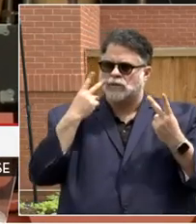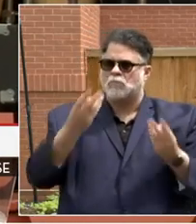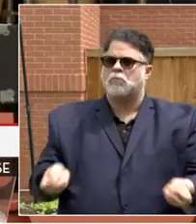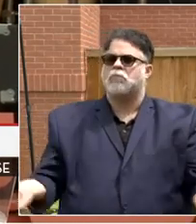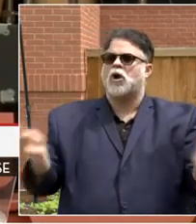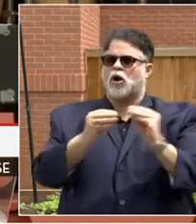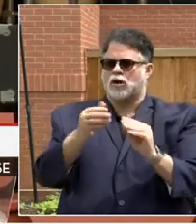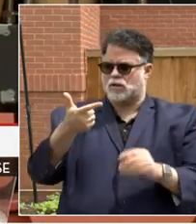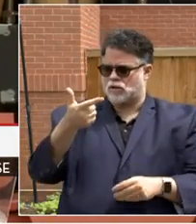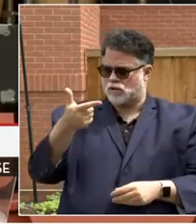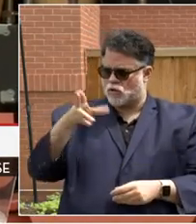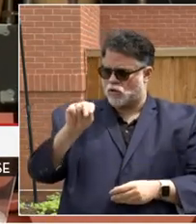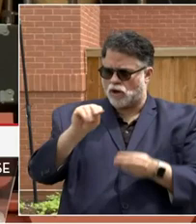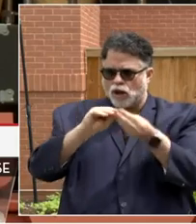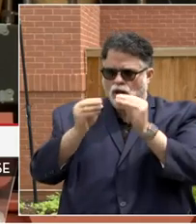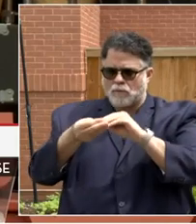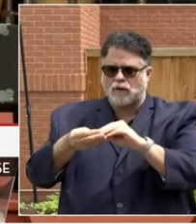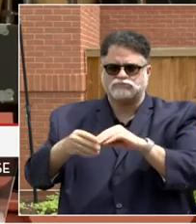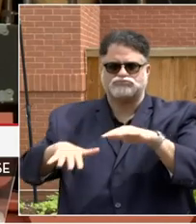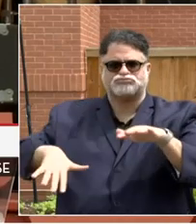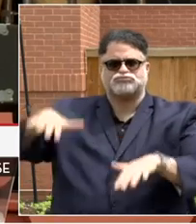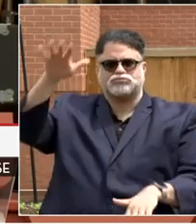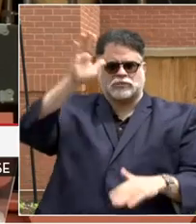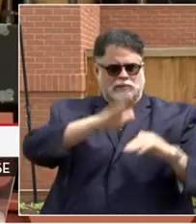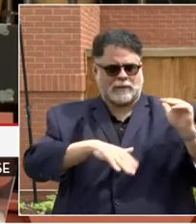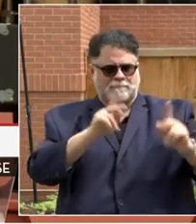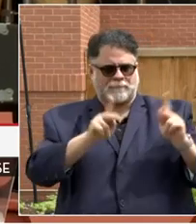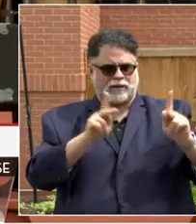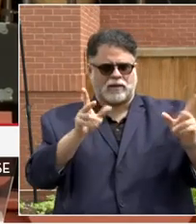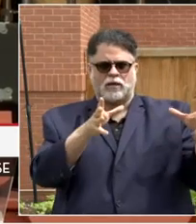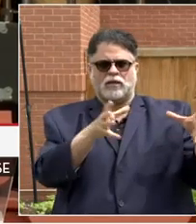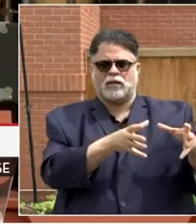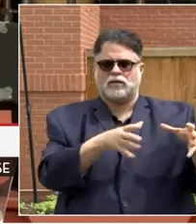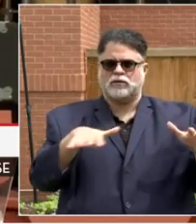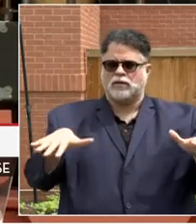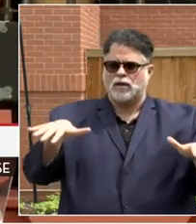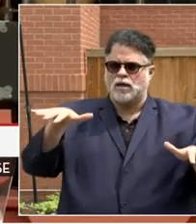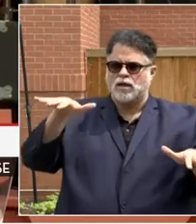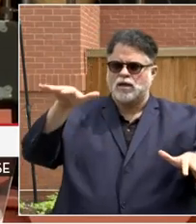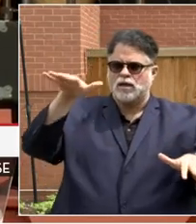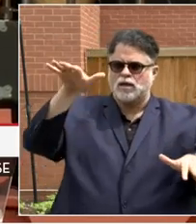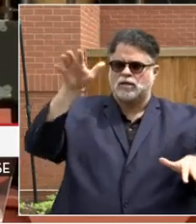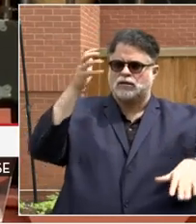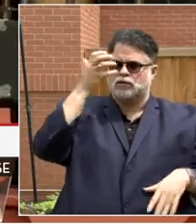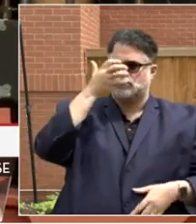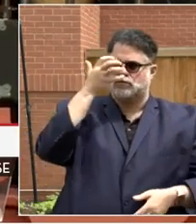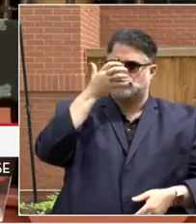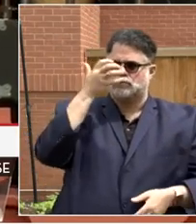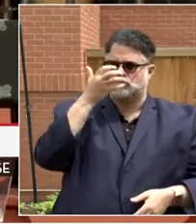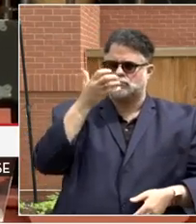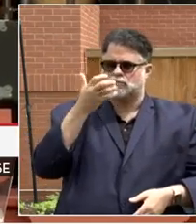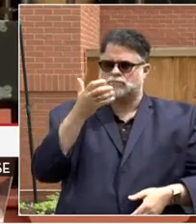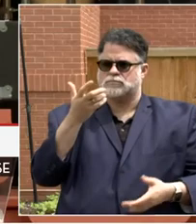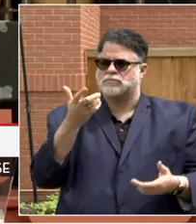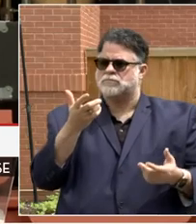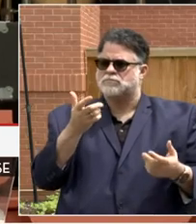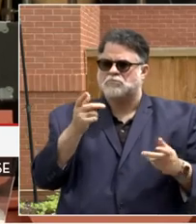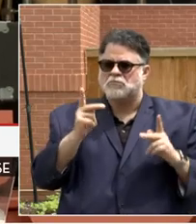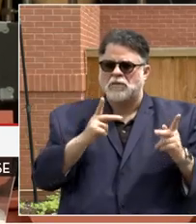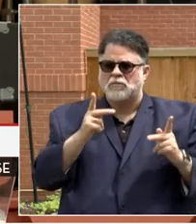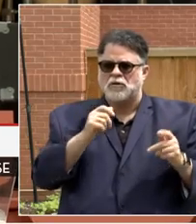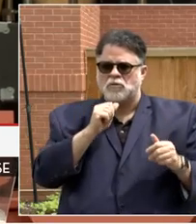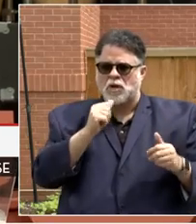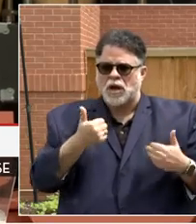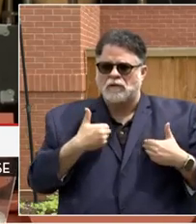be reminded that people don't have the courage to regulate how people get their hands